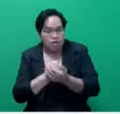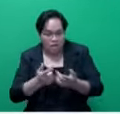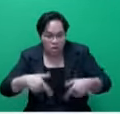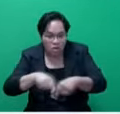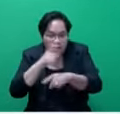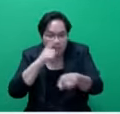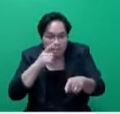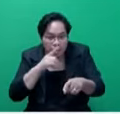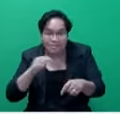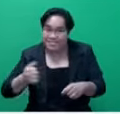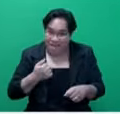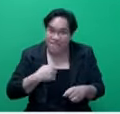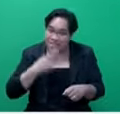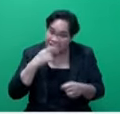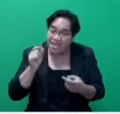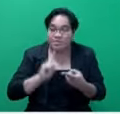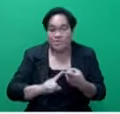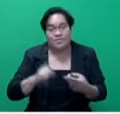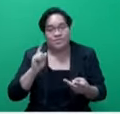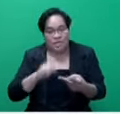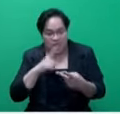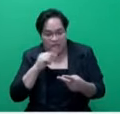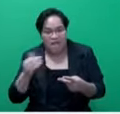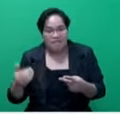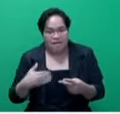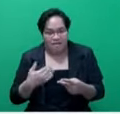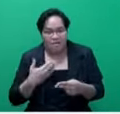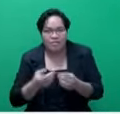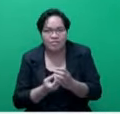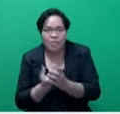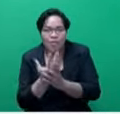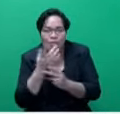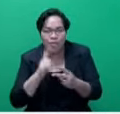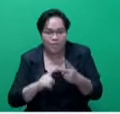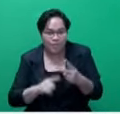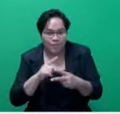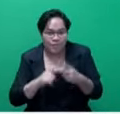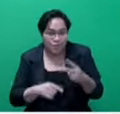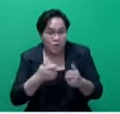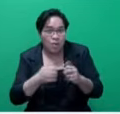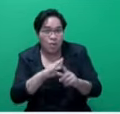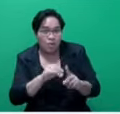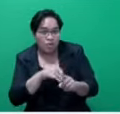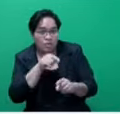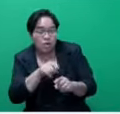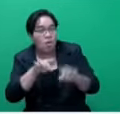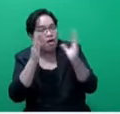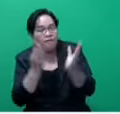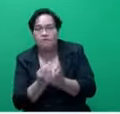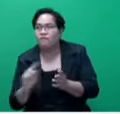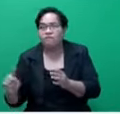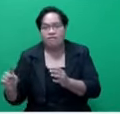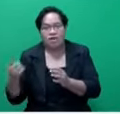not only survive this crisis, but also thrive. The groundbreaking Blue Town model is a world's first and